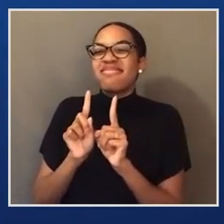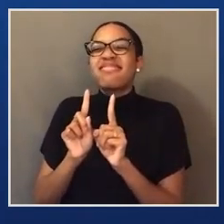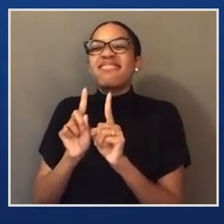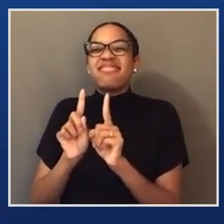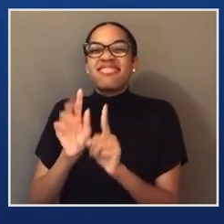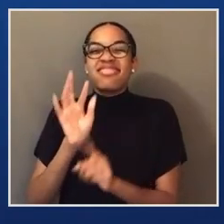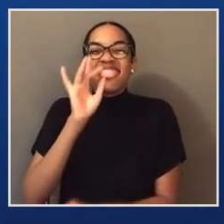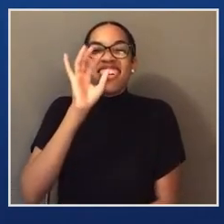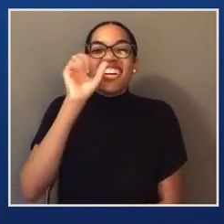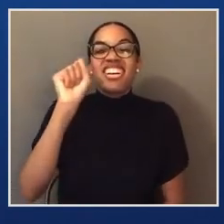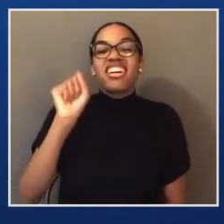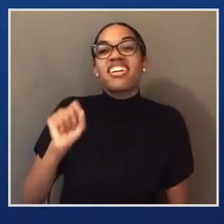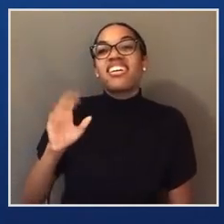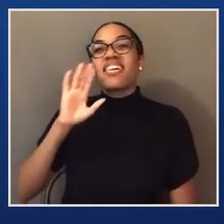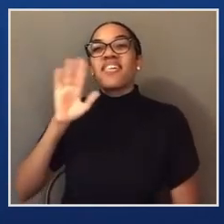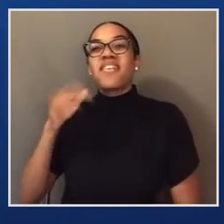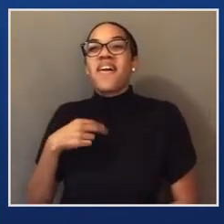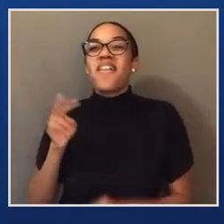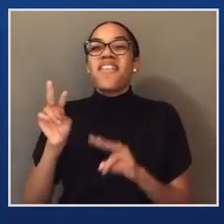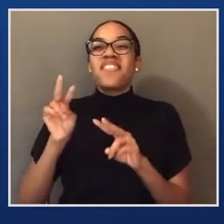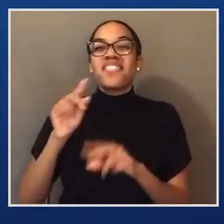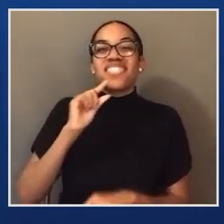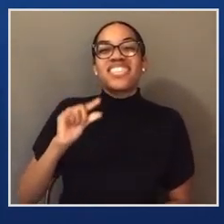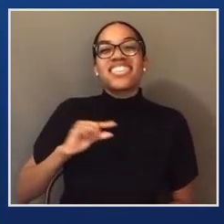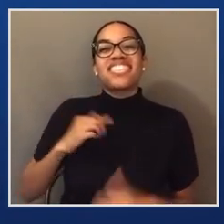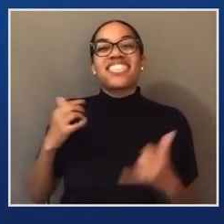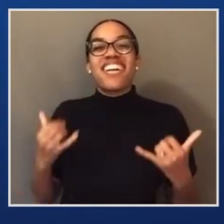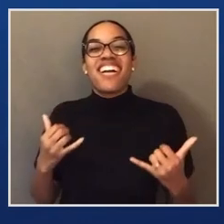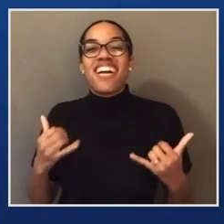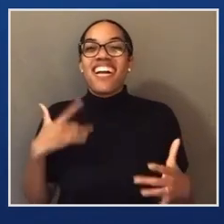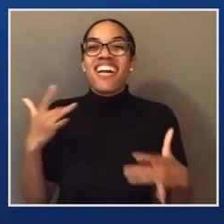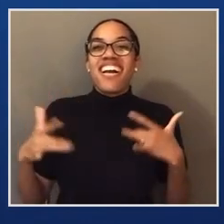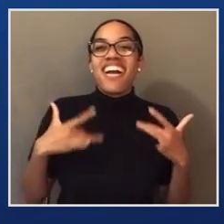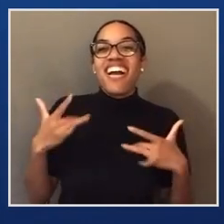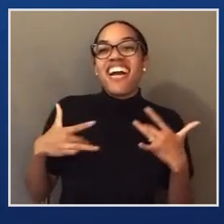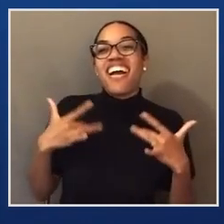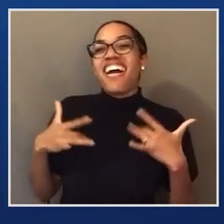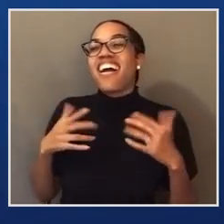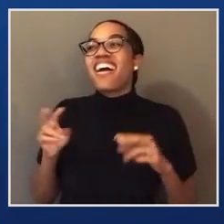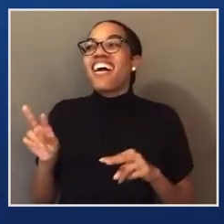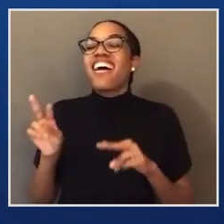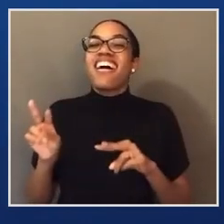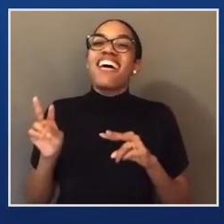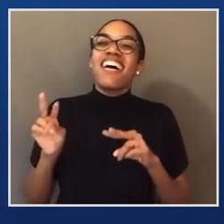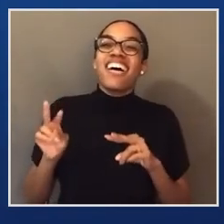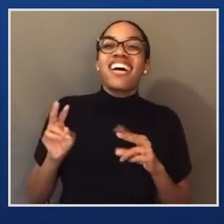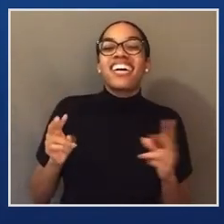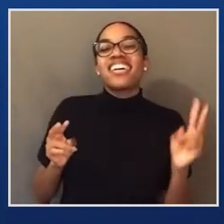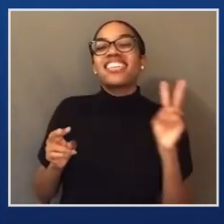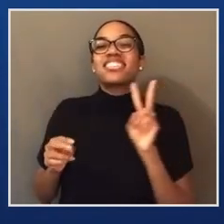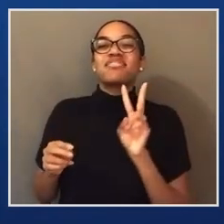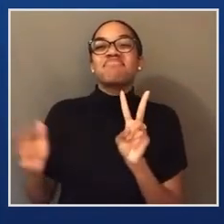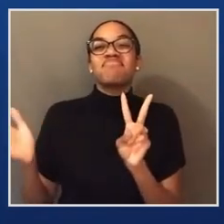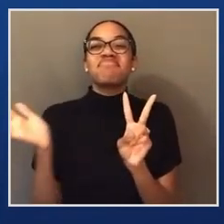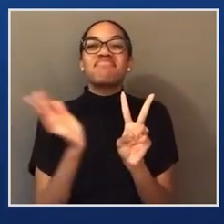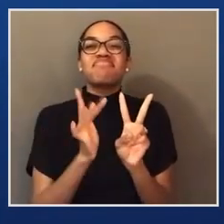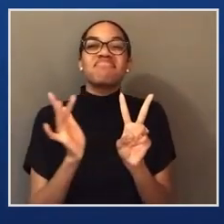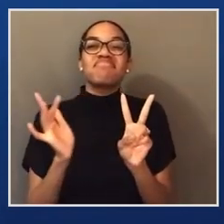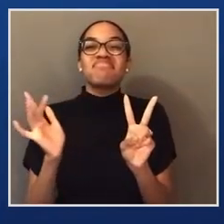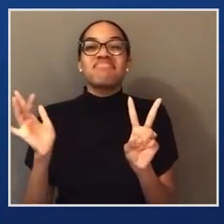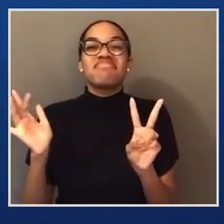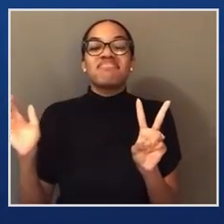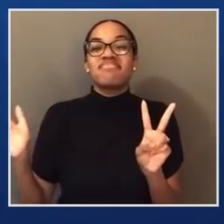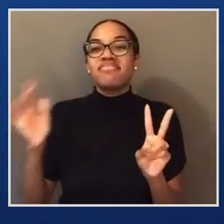corner, need banana pudding. Brought you home tomorrow, even though you said I shouldn't. Not to make the Christmas, but I'm hoping and I'm pushing